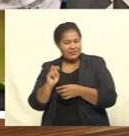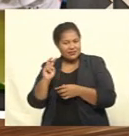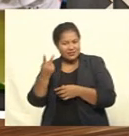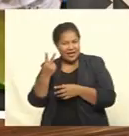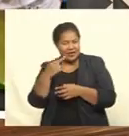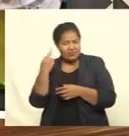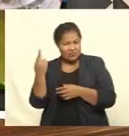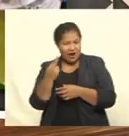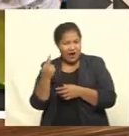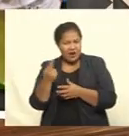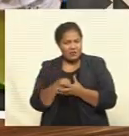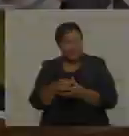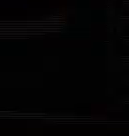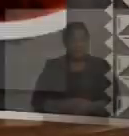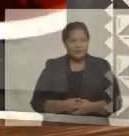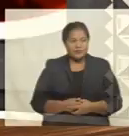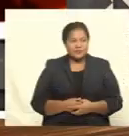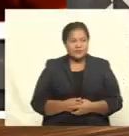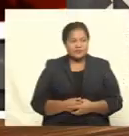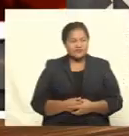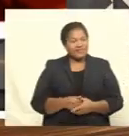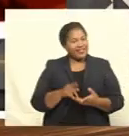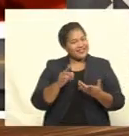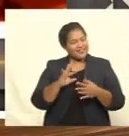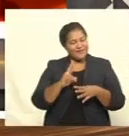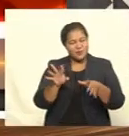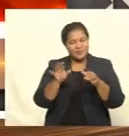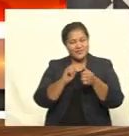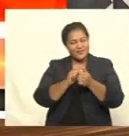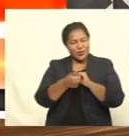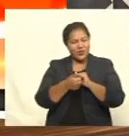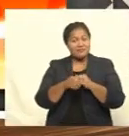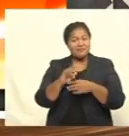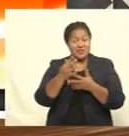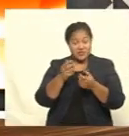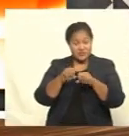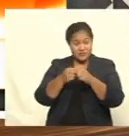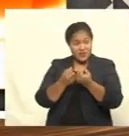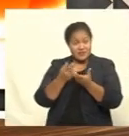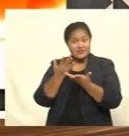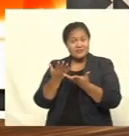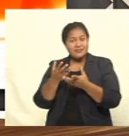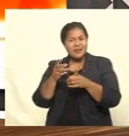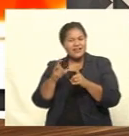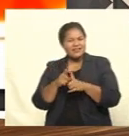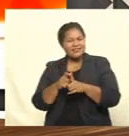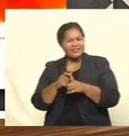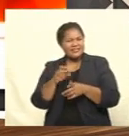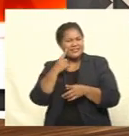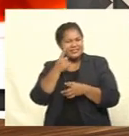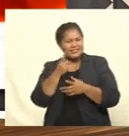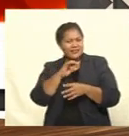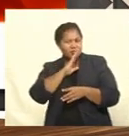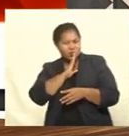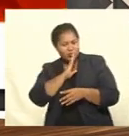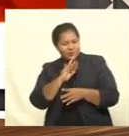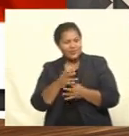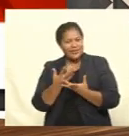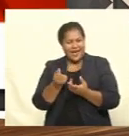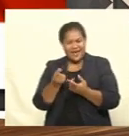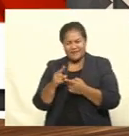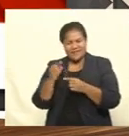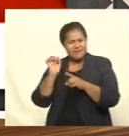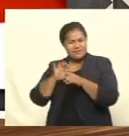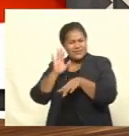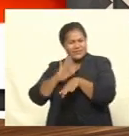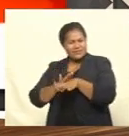seal a 34-20 win. That's it from sports tonight. After the break, Disney World's secret to maintaining a mosquito-free theme